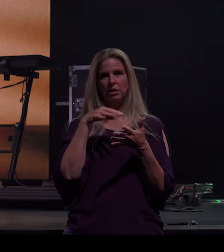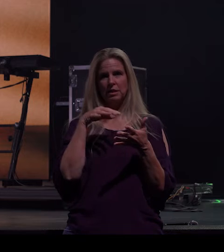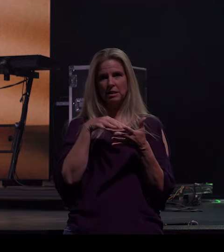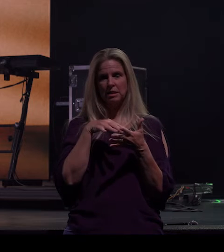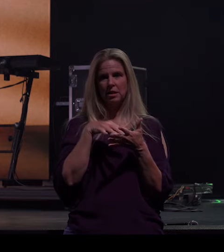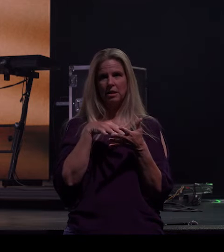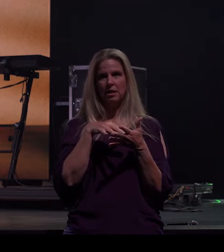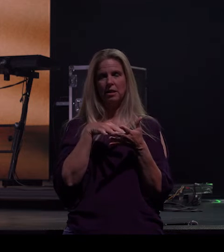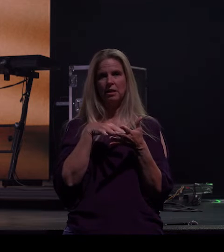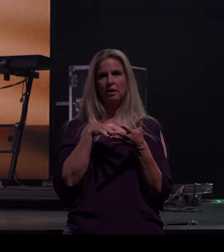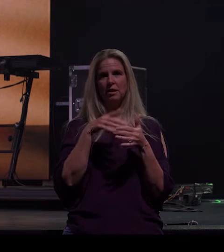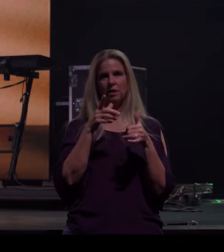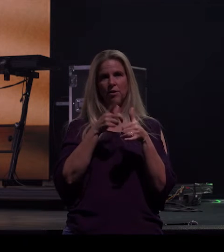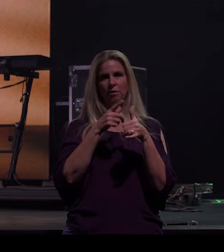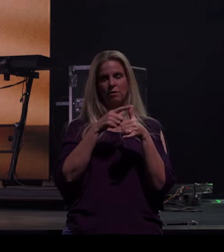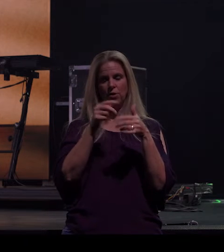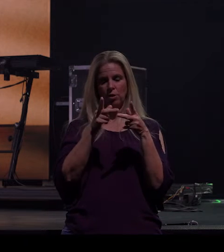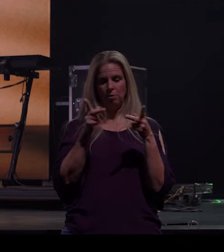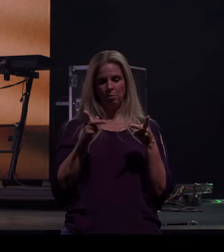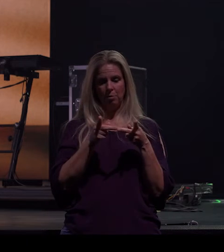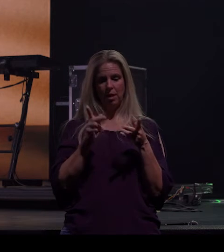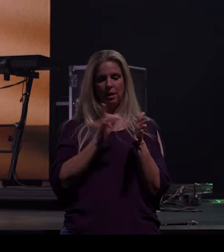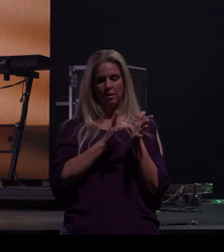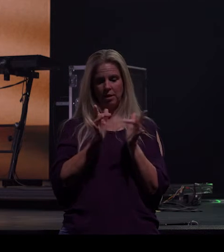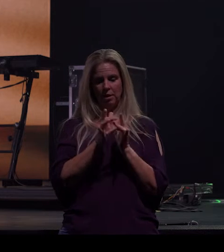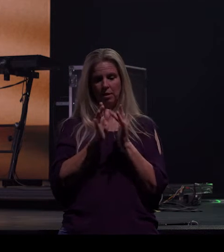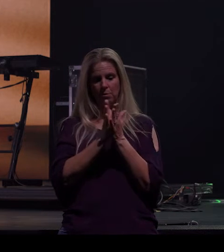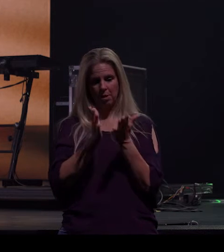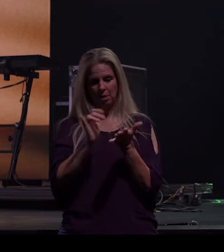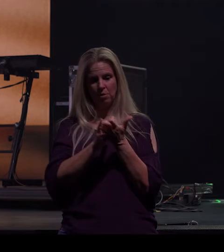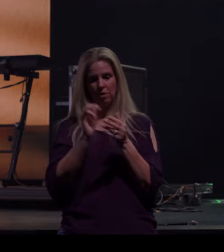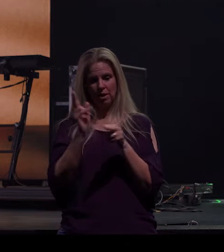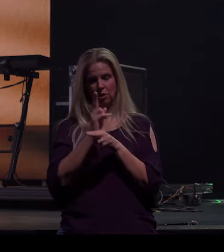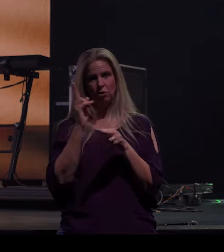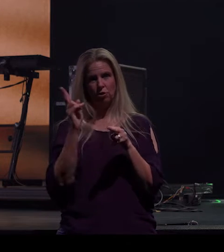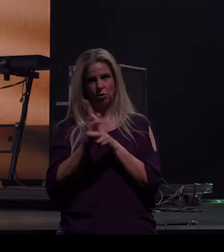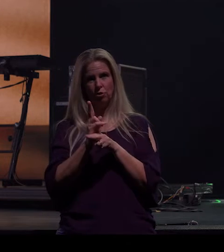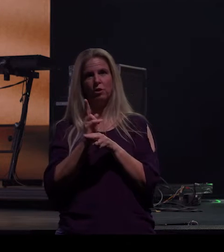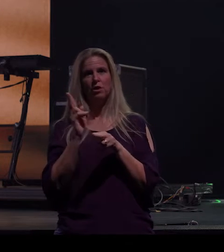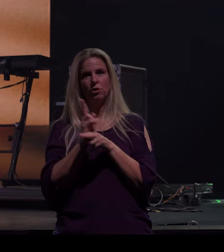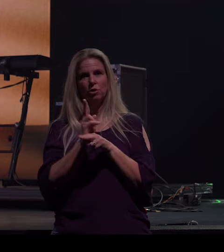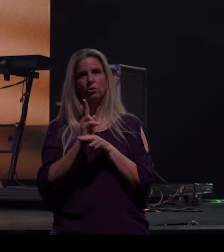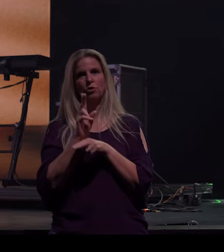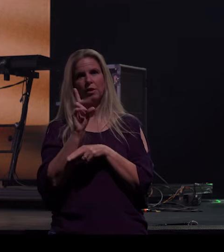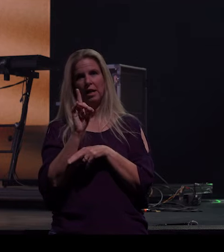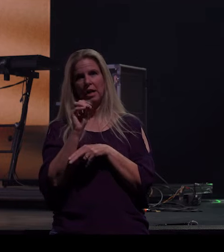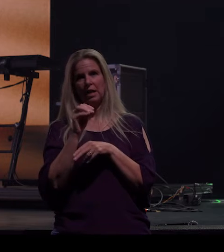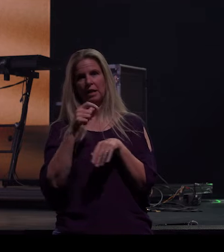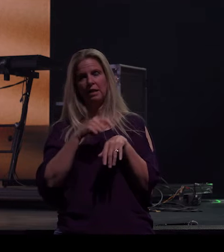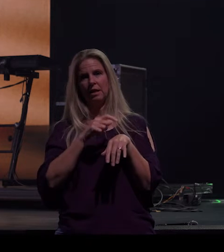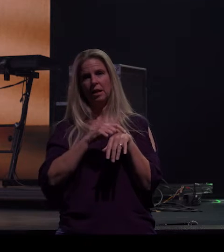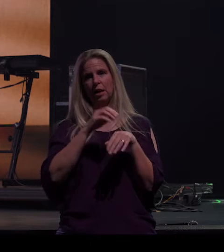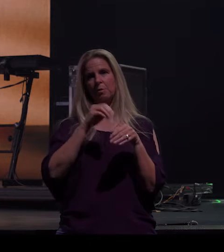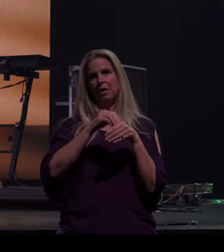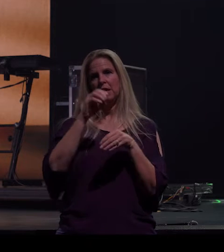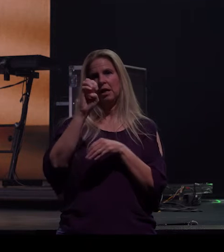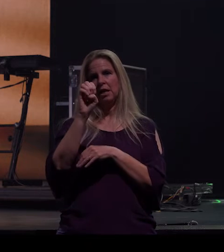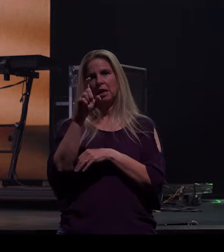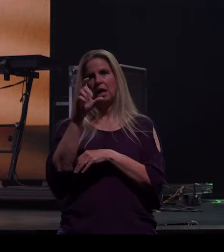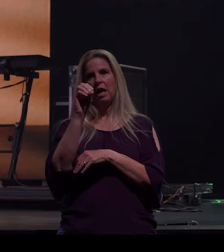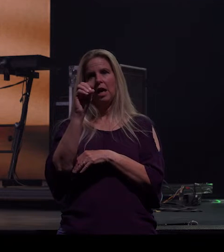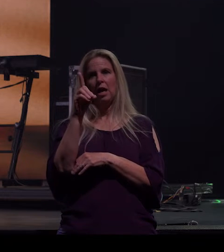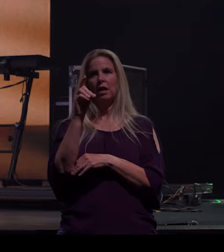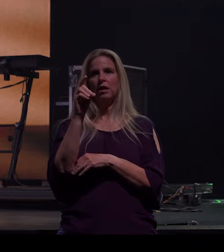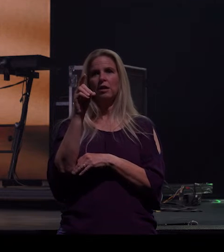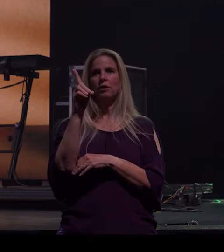used 80 times, and this is the first time it's ever used in Exodus chapter 18. And it's